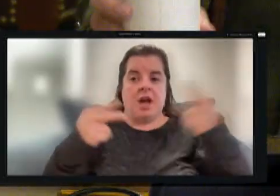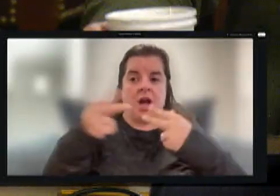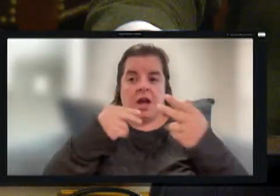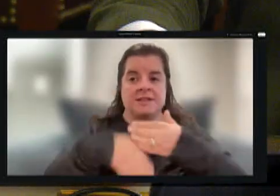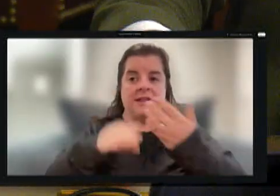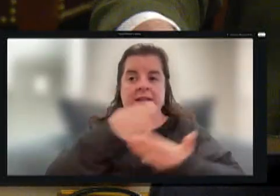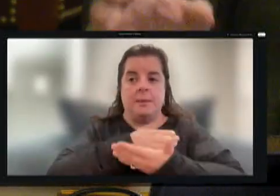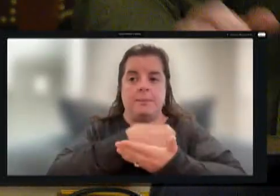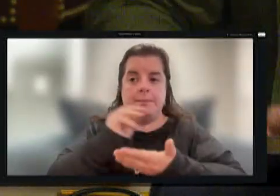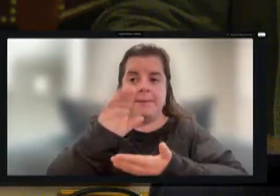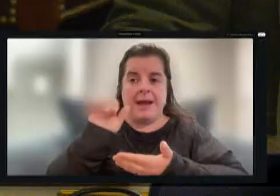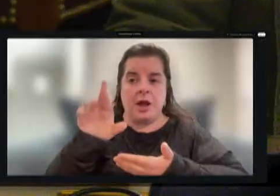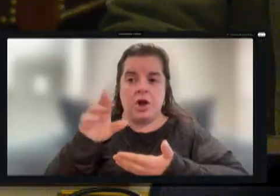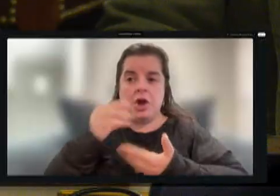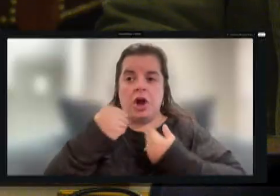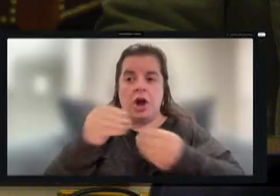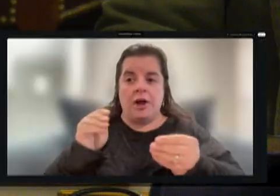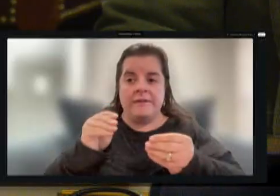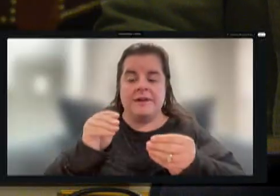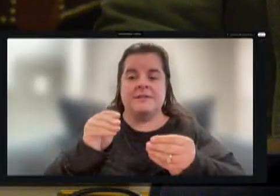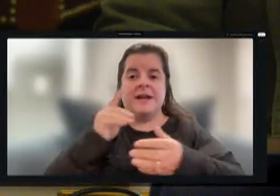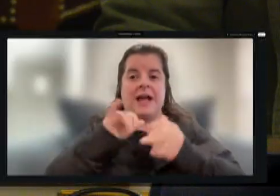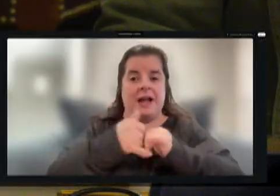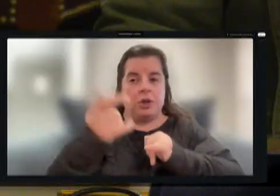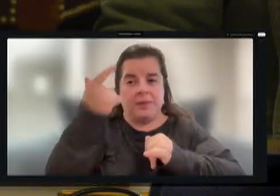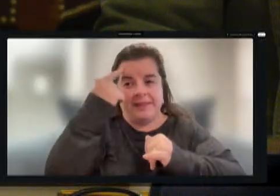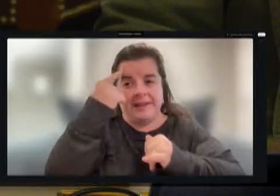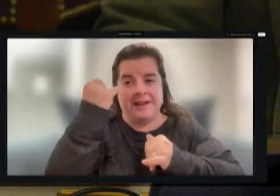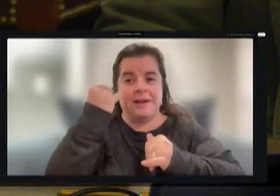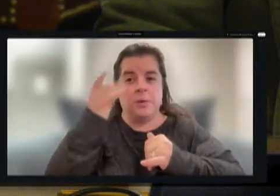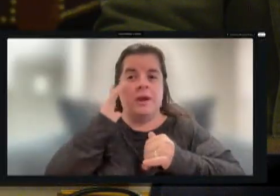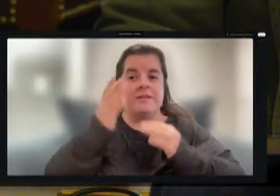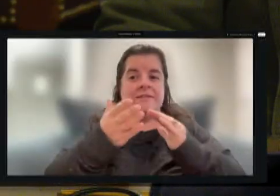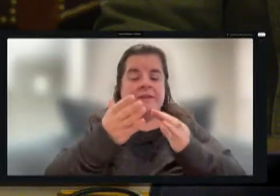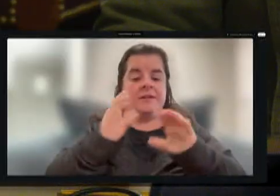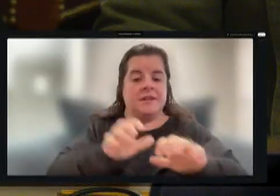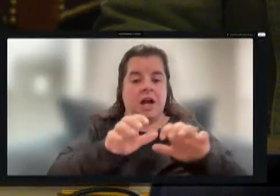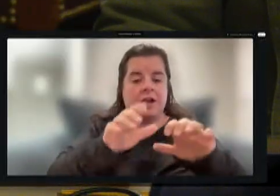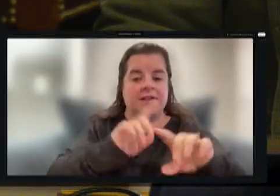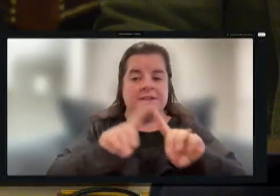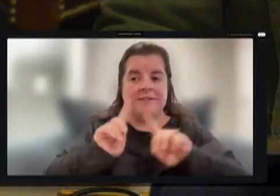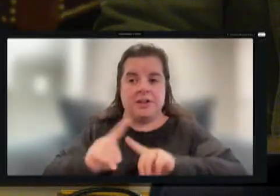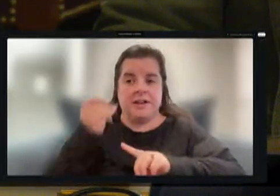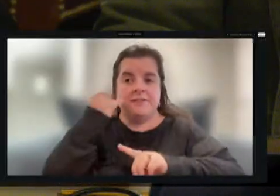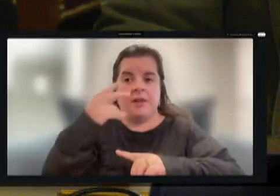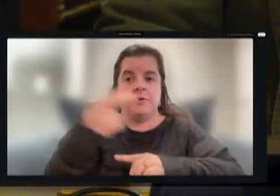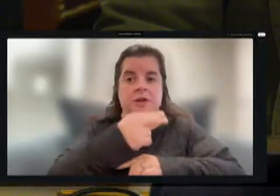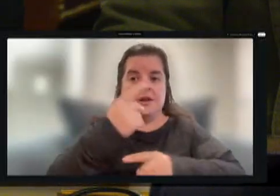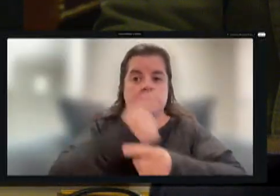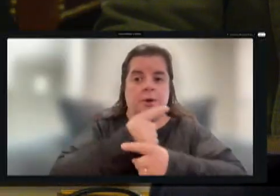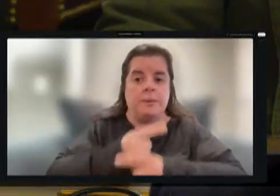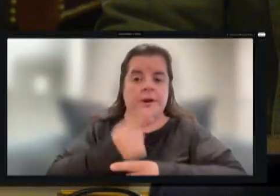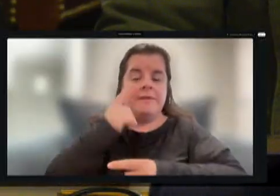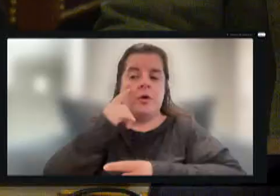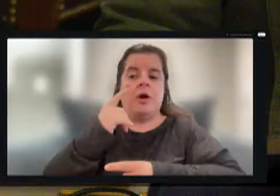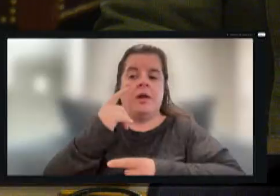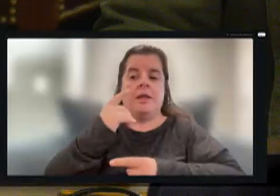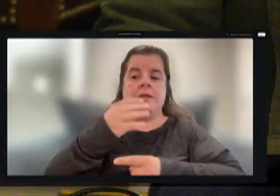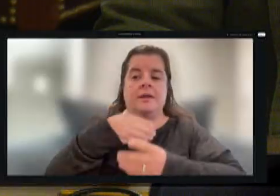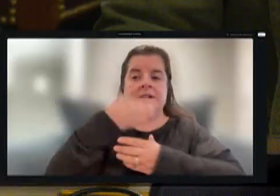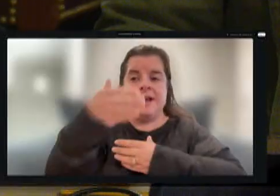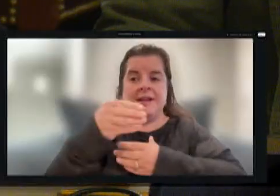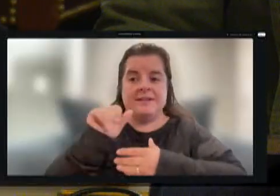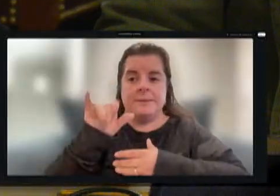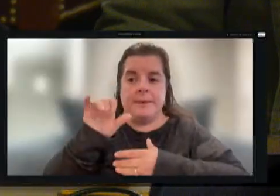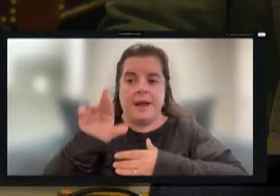How do you think that you would have operated differently, and do you think that these cuts are appropriate for the incoming administration, that some of the